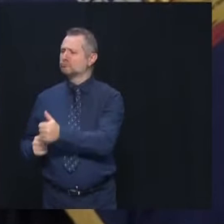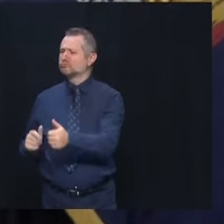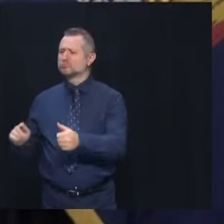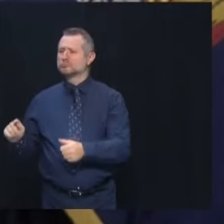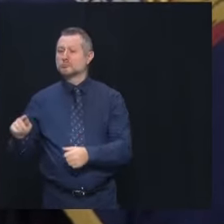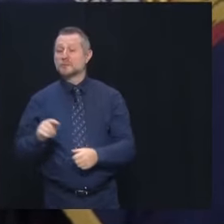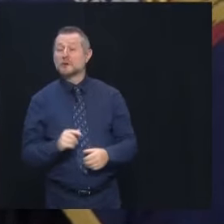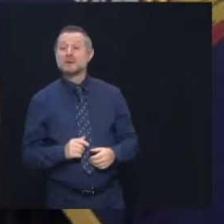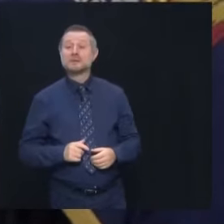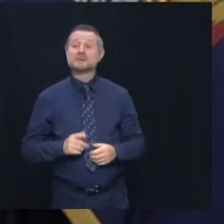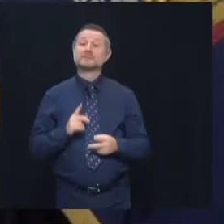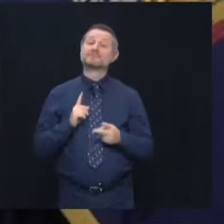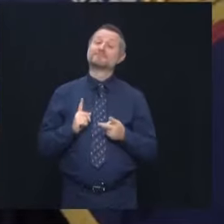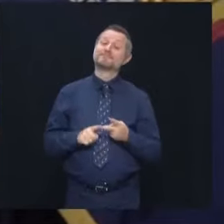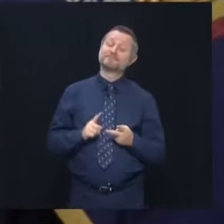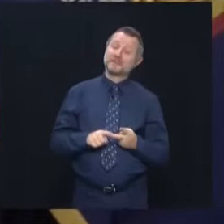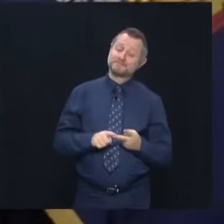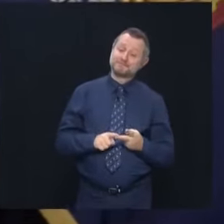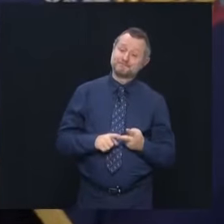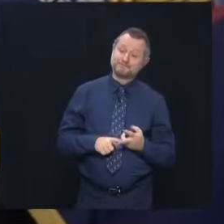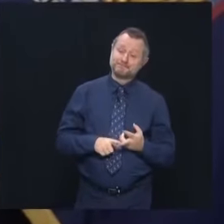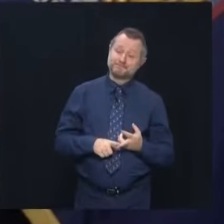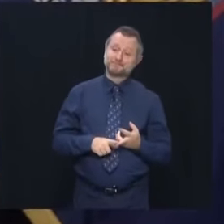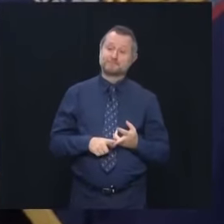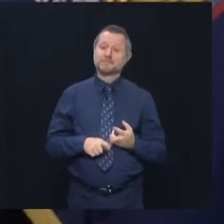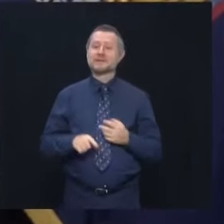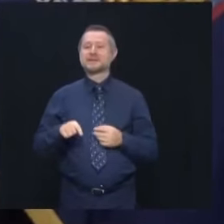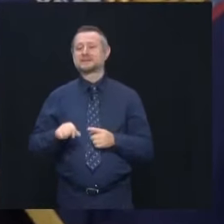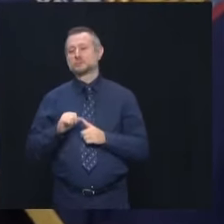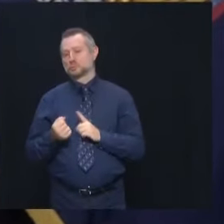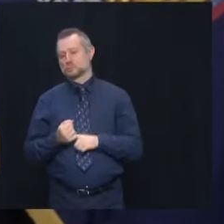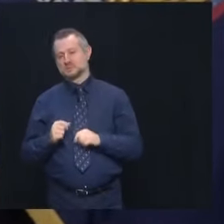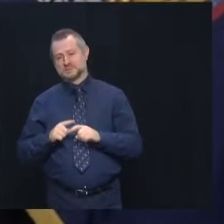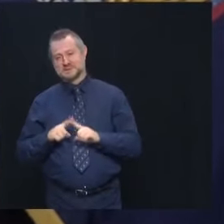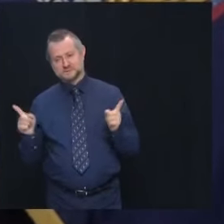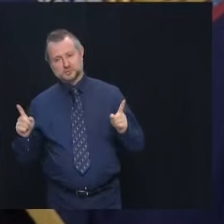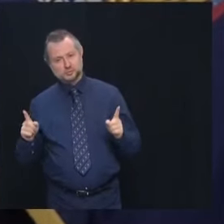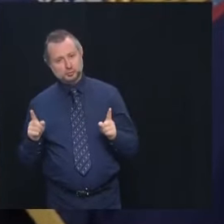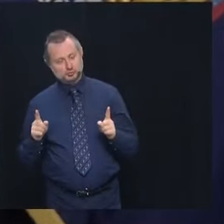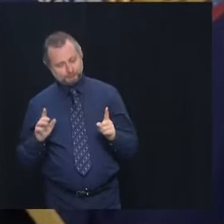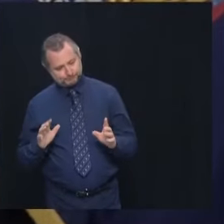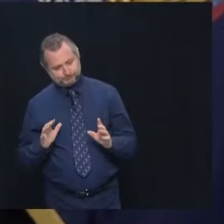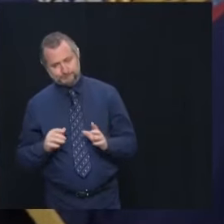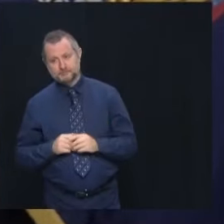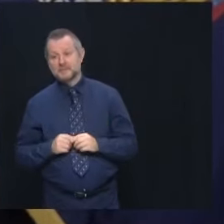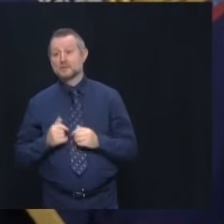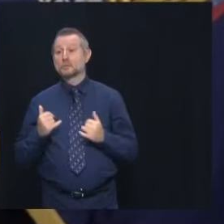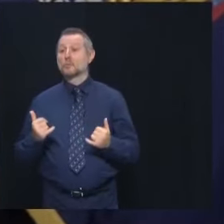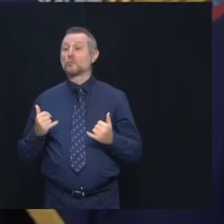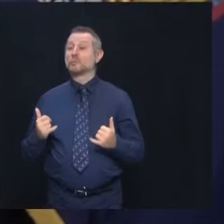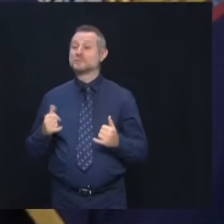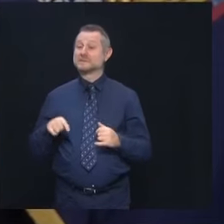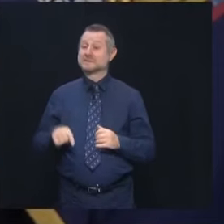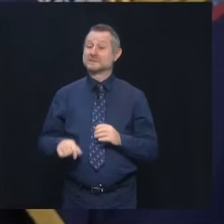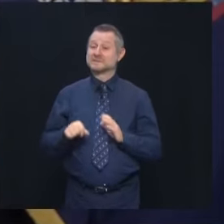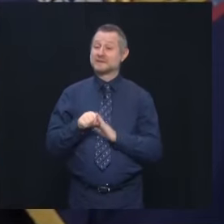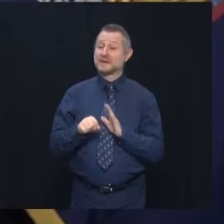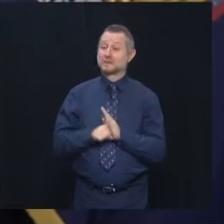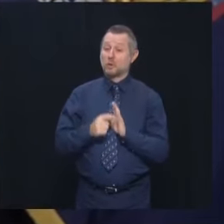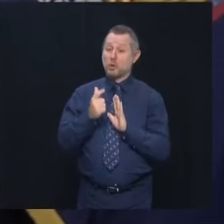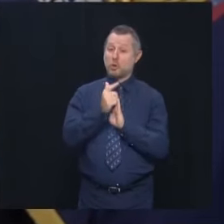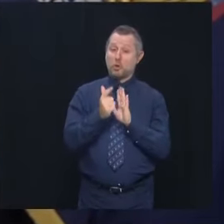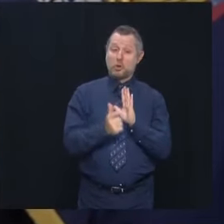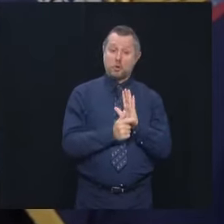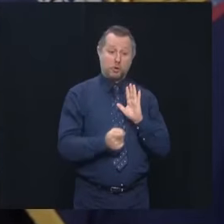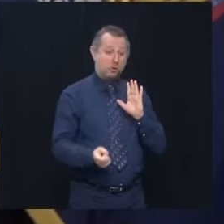Second, this is a very different situation. Because this is a state law